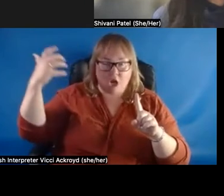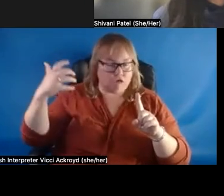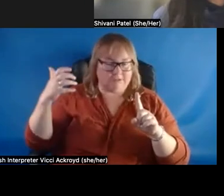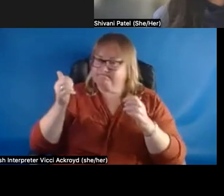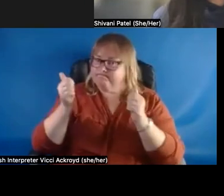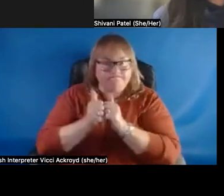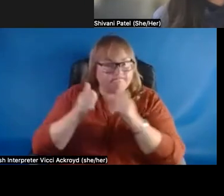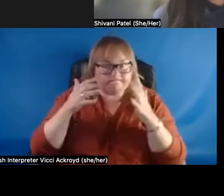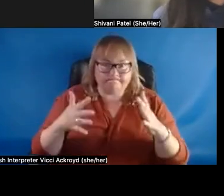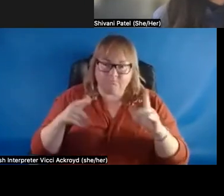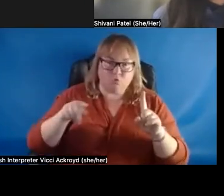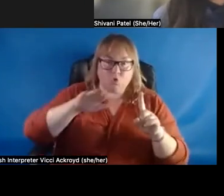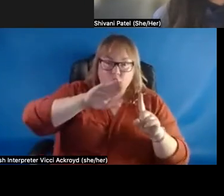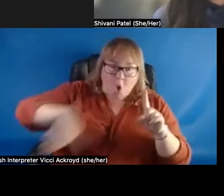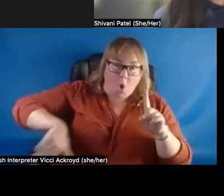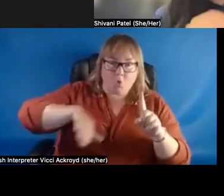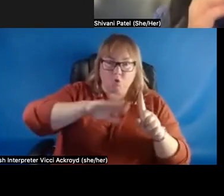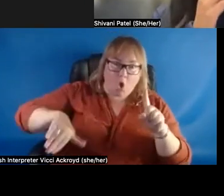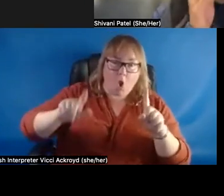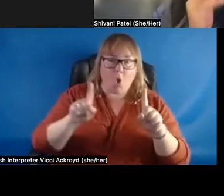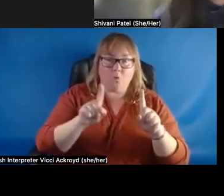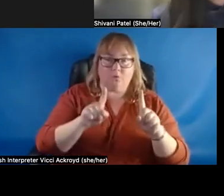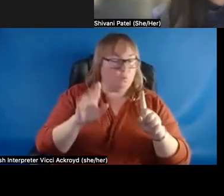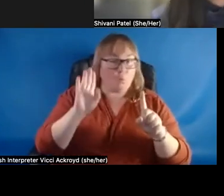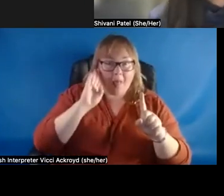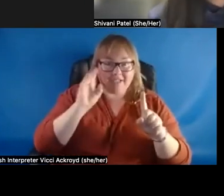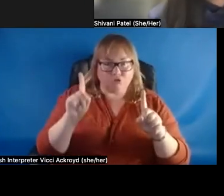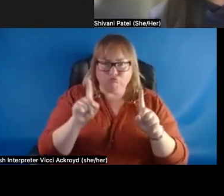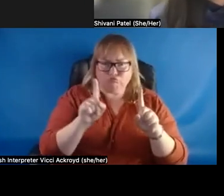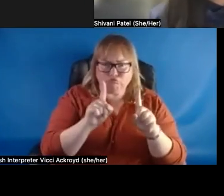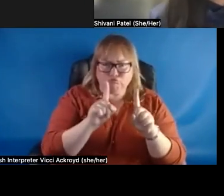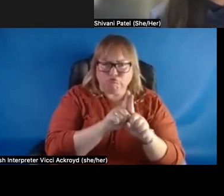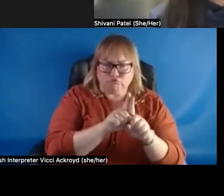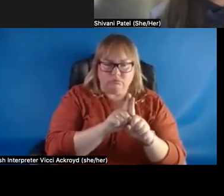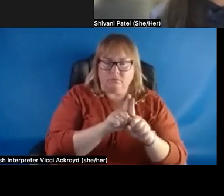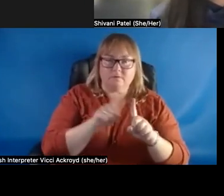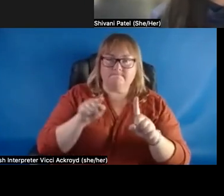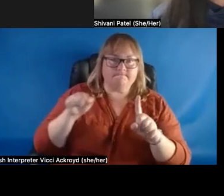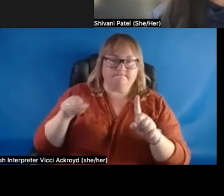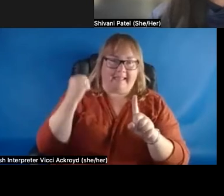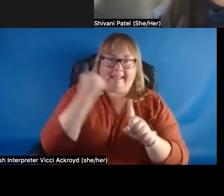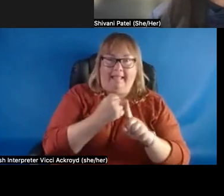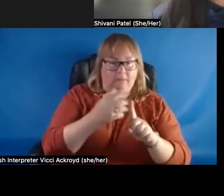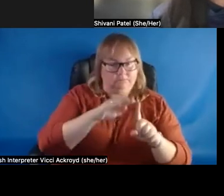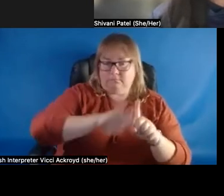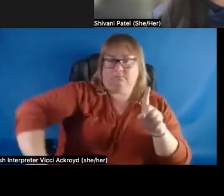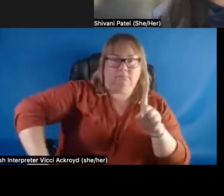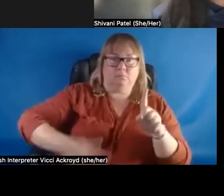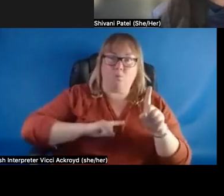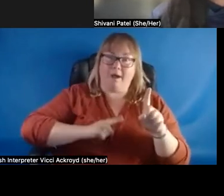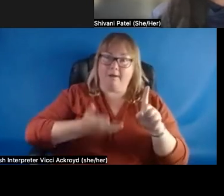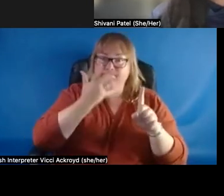tried to go beyond or challenge the caste system, and it just then